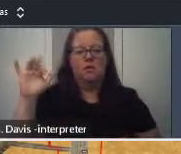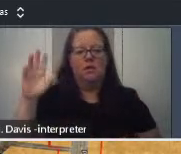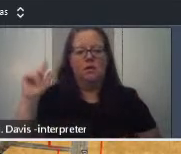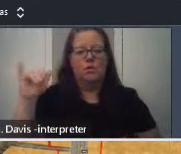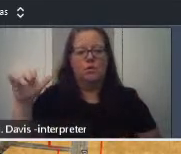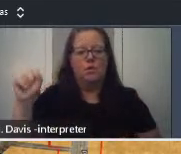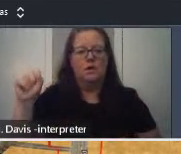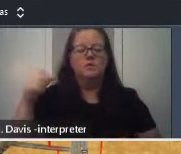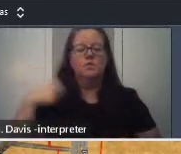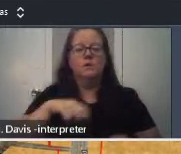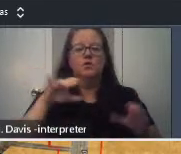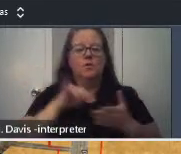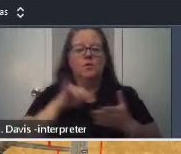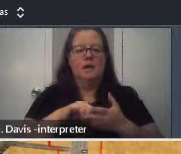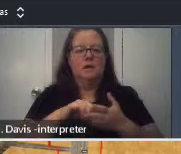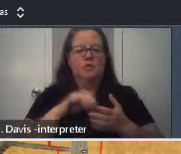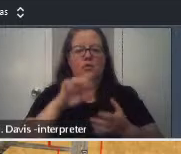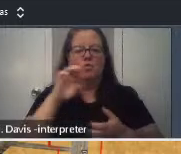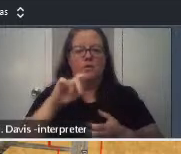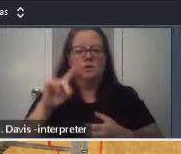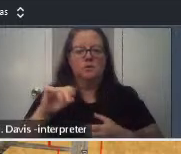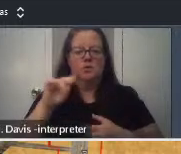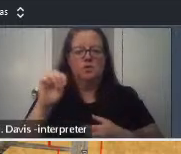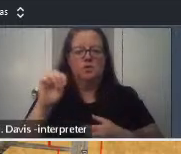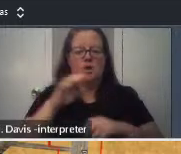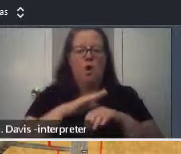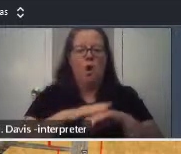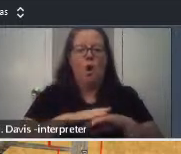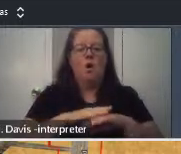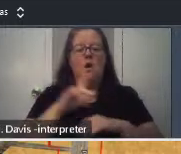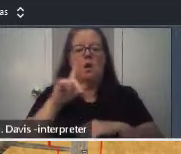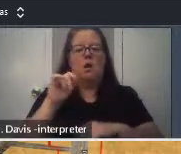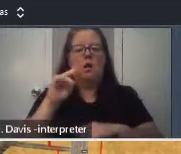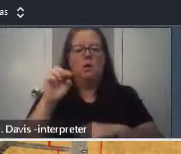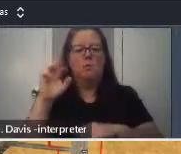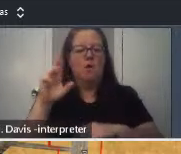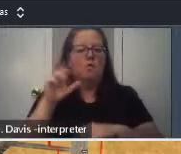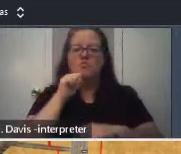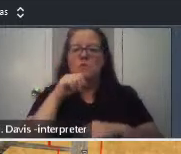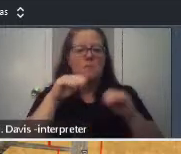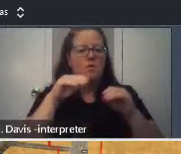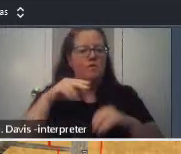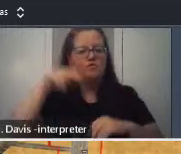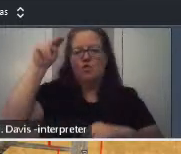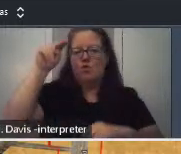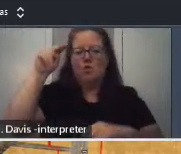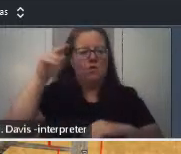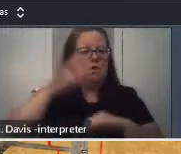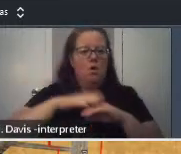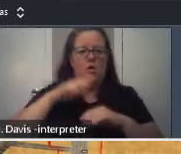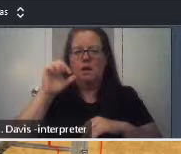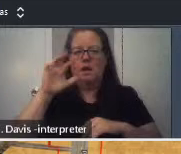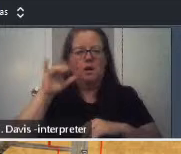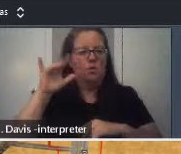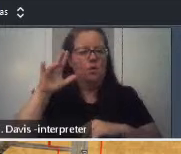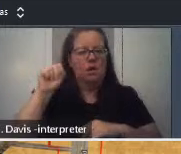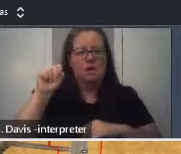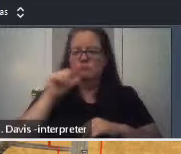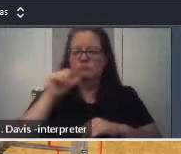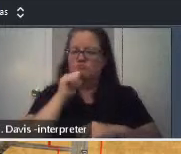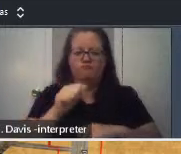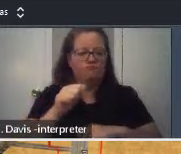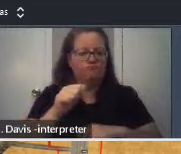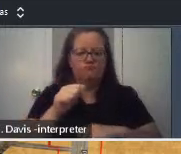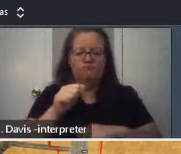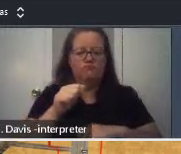rezoning, we mainly focused on the parcels on Lamar Avenue. We did not move north along Airways. I think that